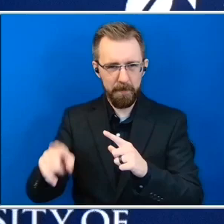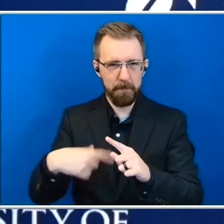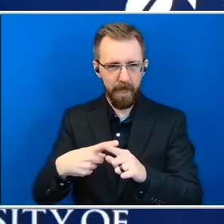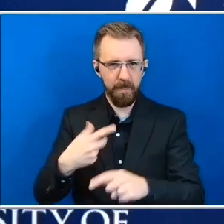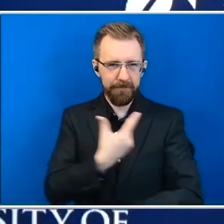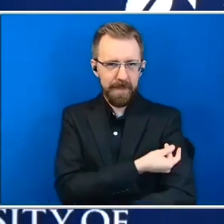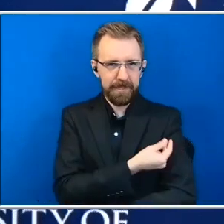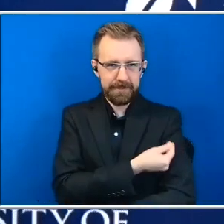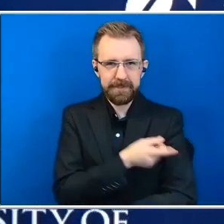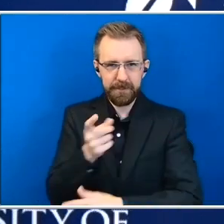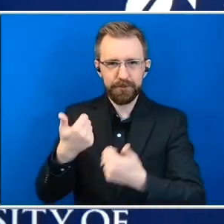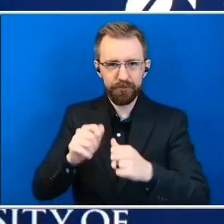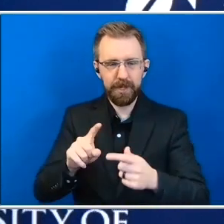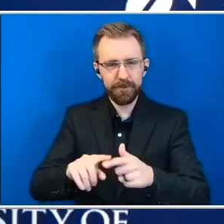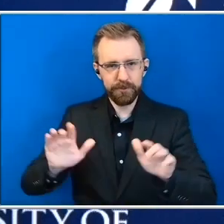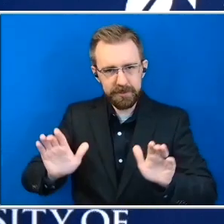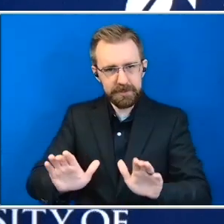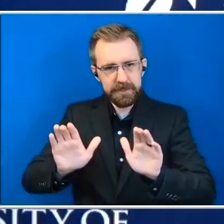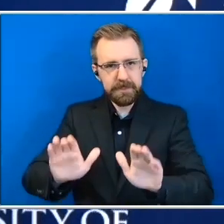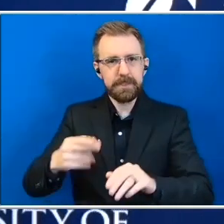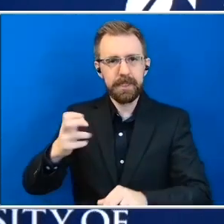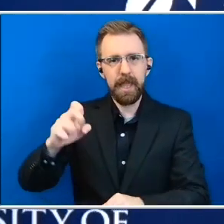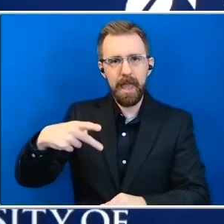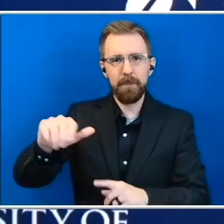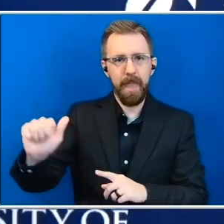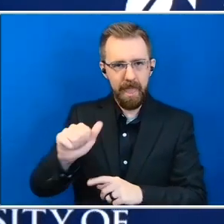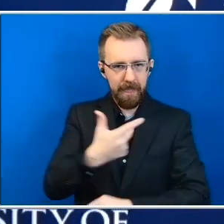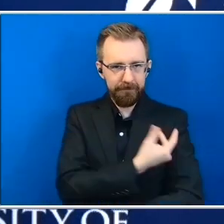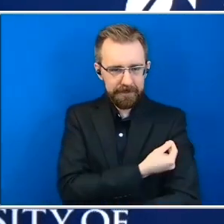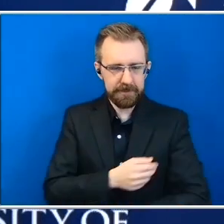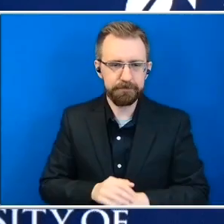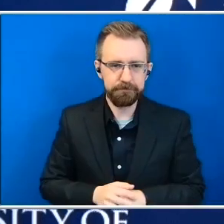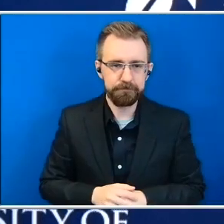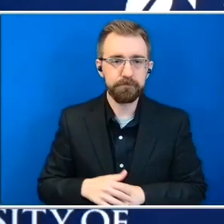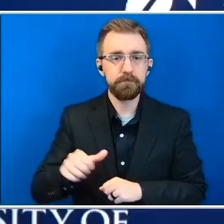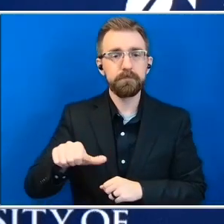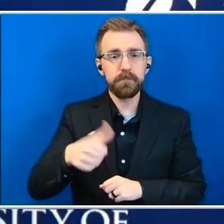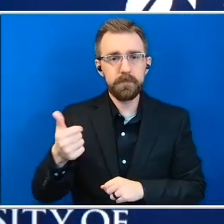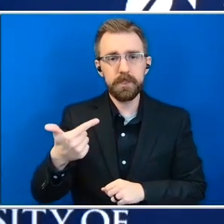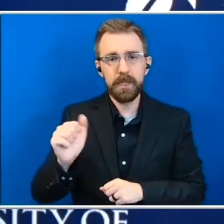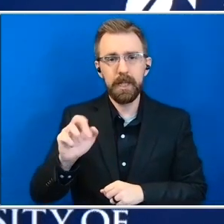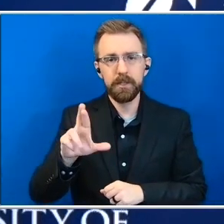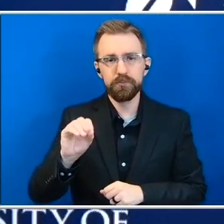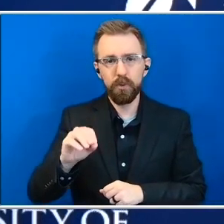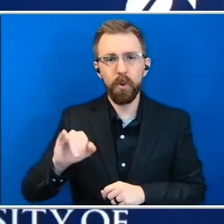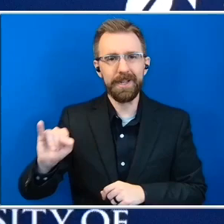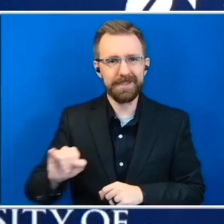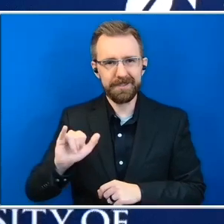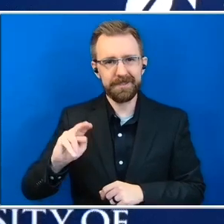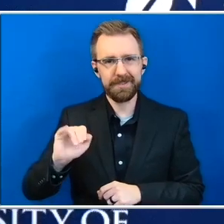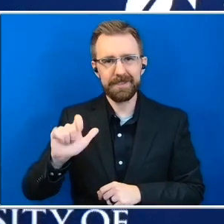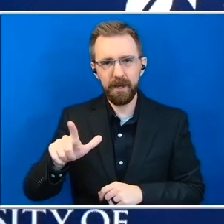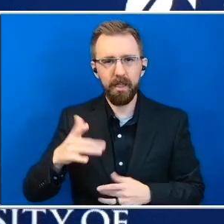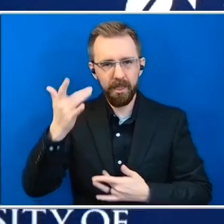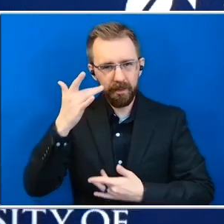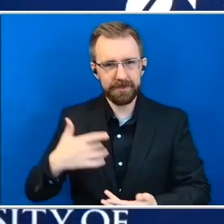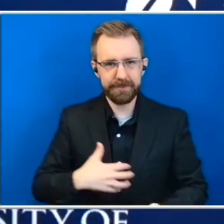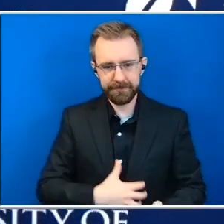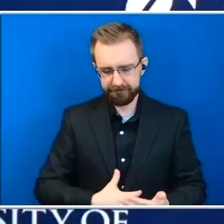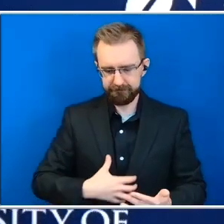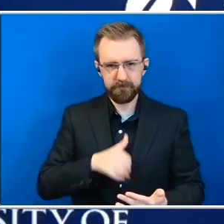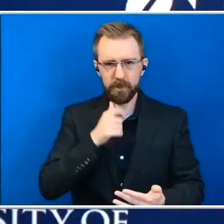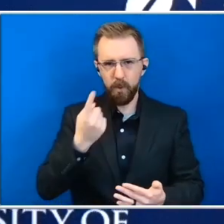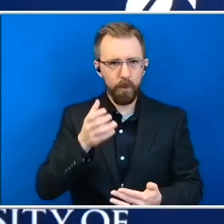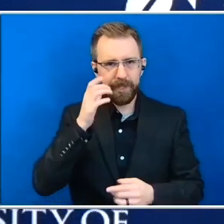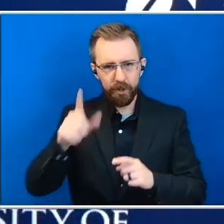to give is hepatitis A vaccine, and other gastrointestinal illnesses that we don't always hear about. So I think it's to remember